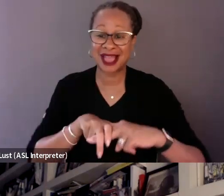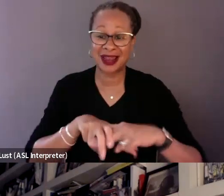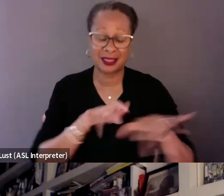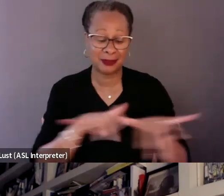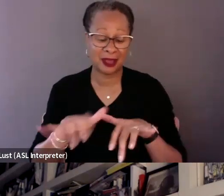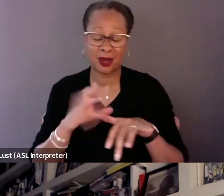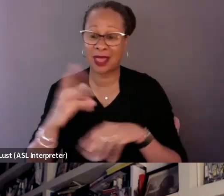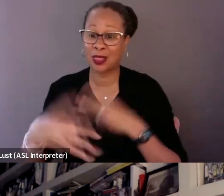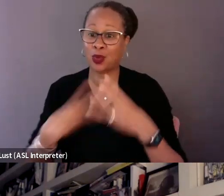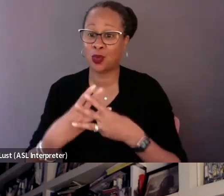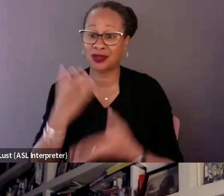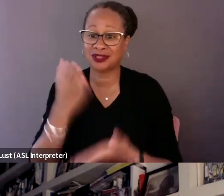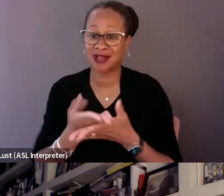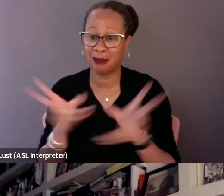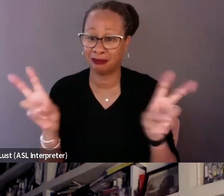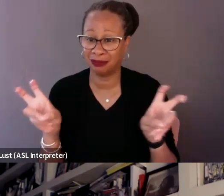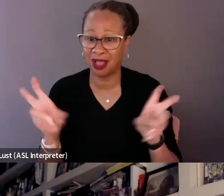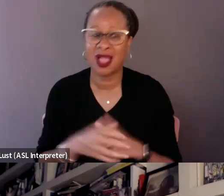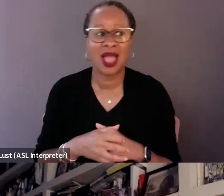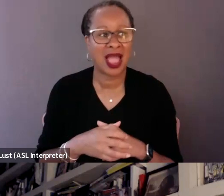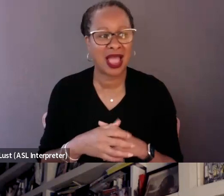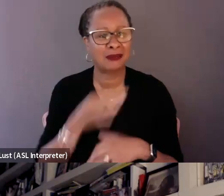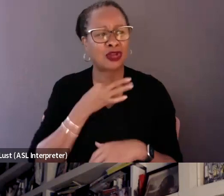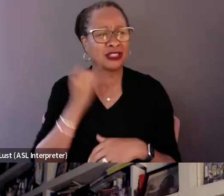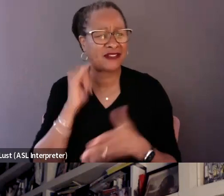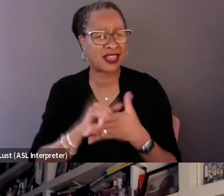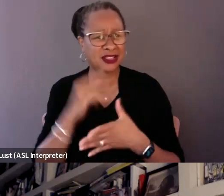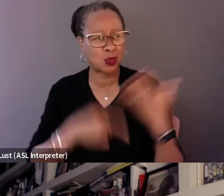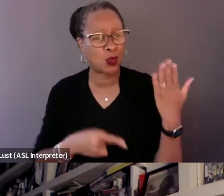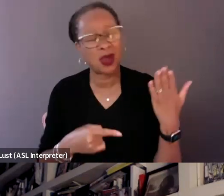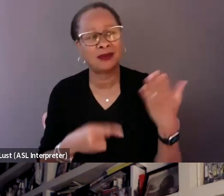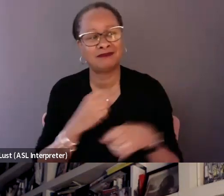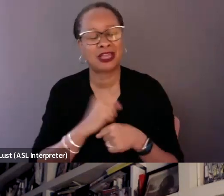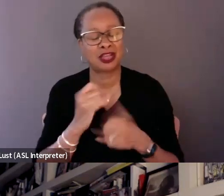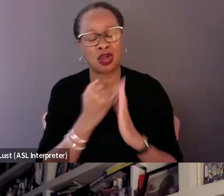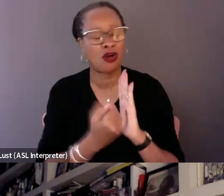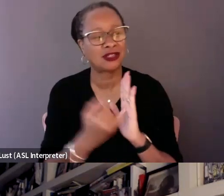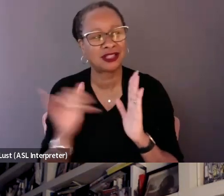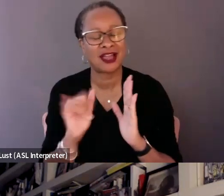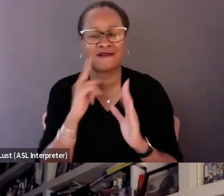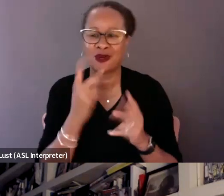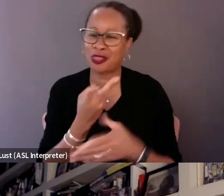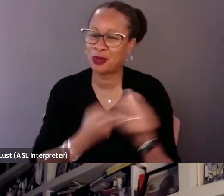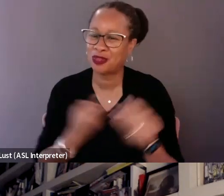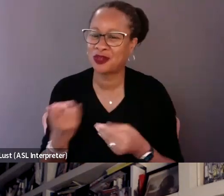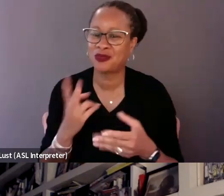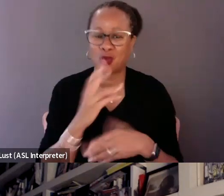wondering if that is what making art is like for both of you, like the world just stops and you're totally there.